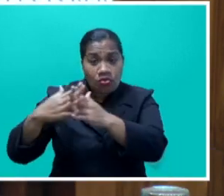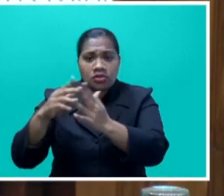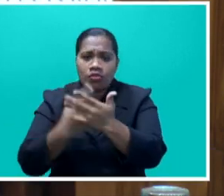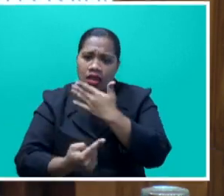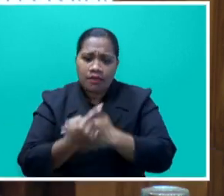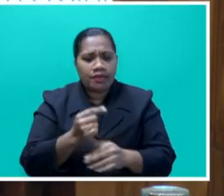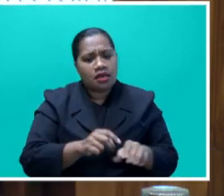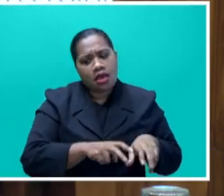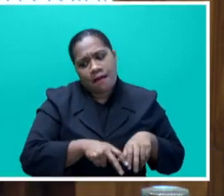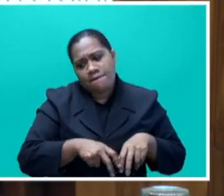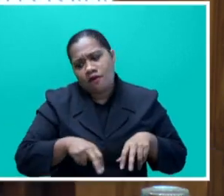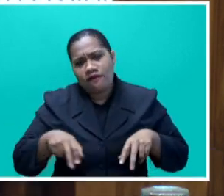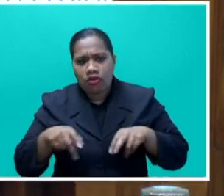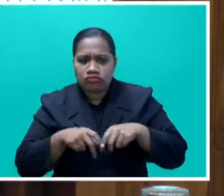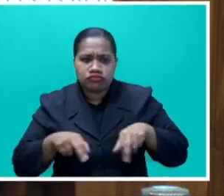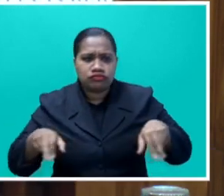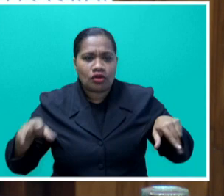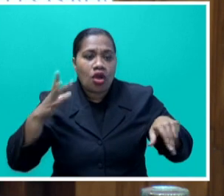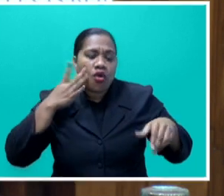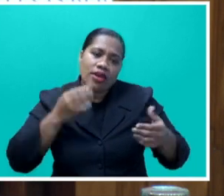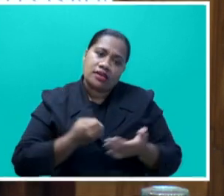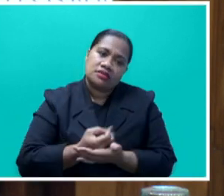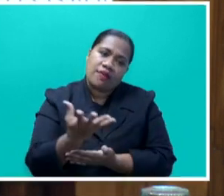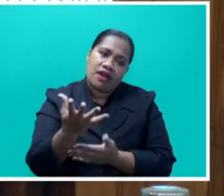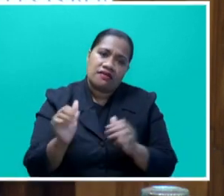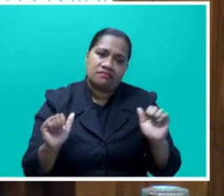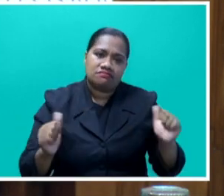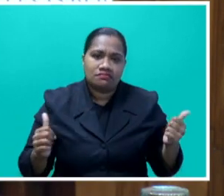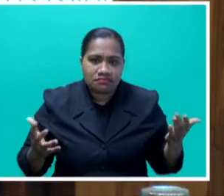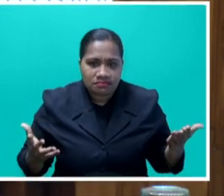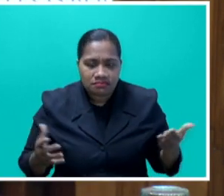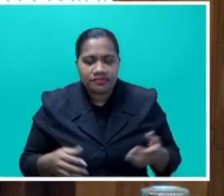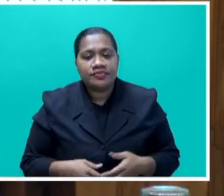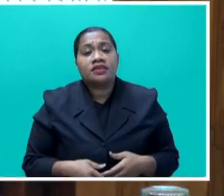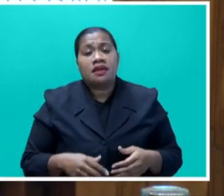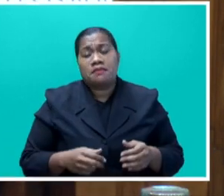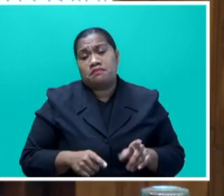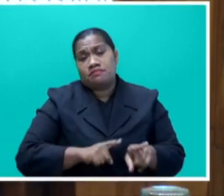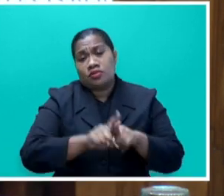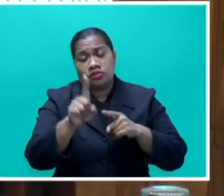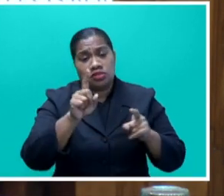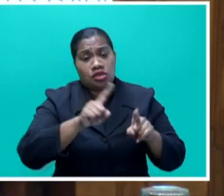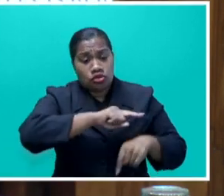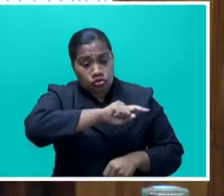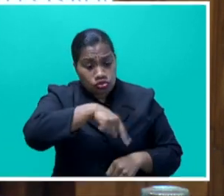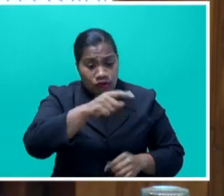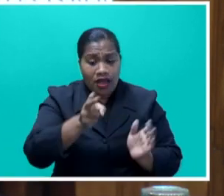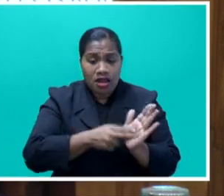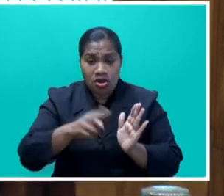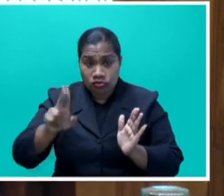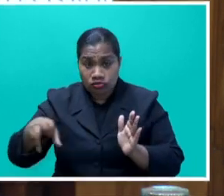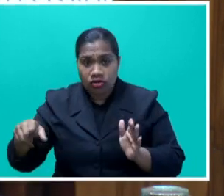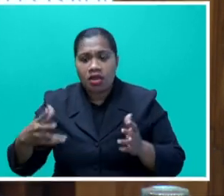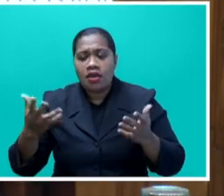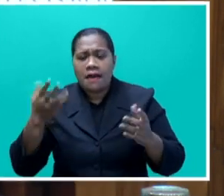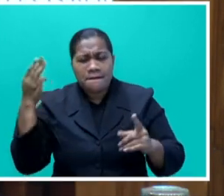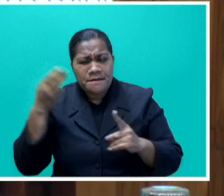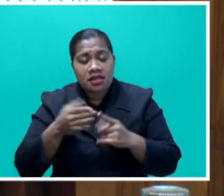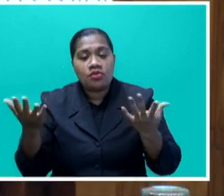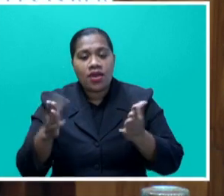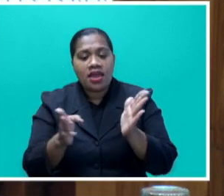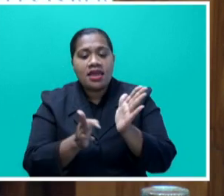expired. Majority settled in Suvarnasori corridor, mainly in the Nasinu area. Mr. Speaker,